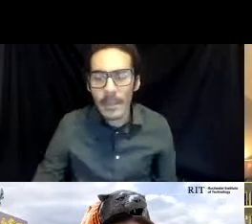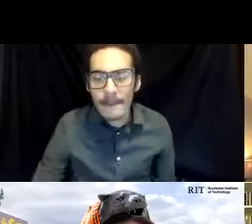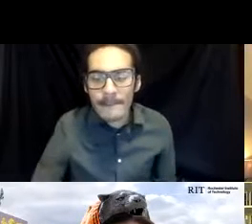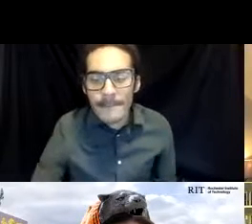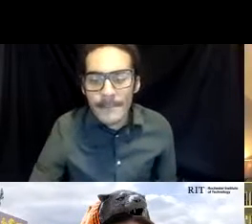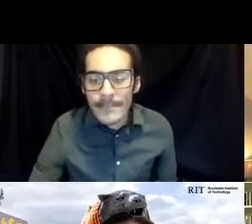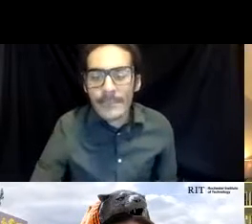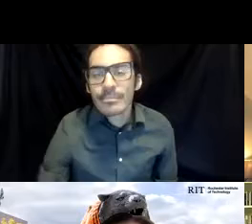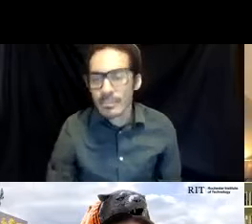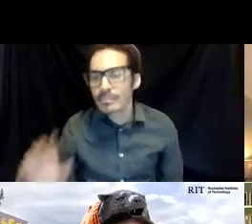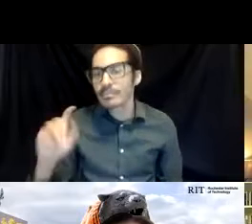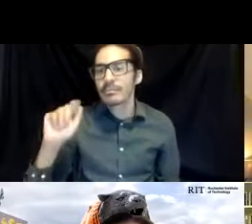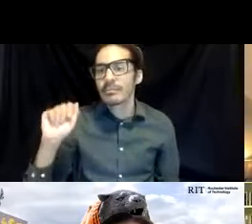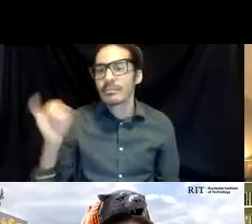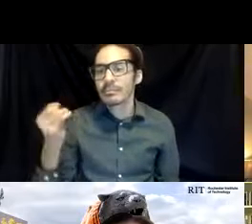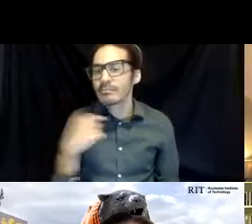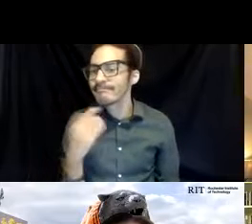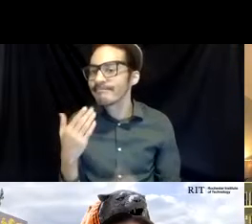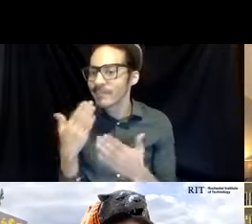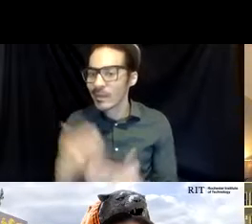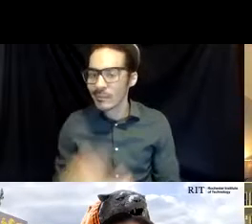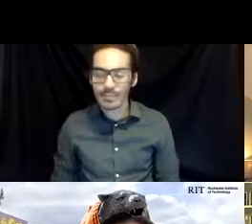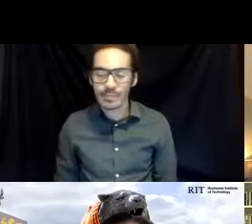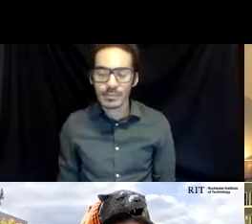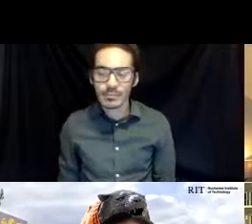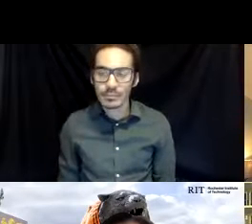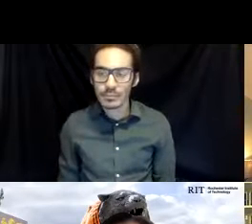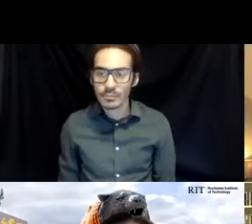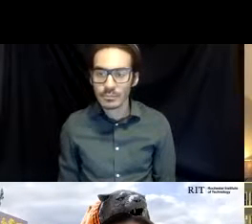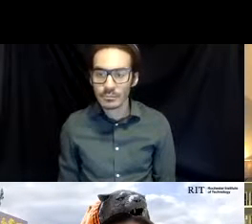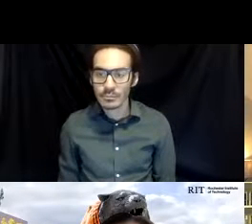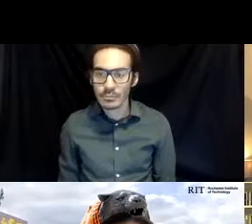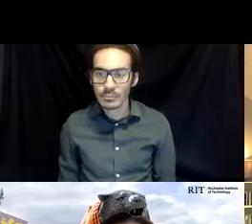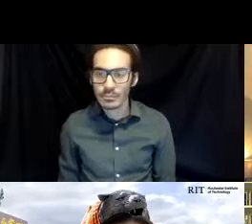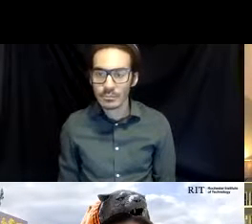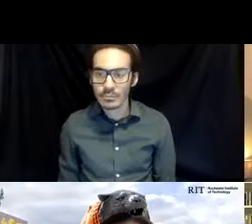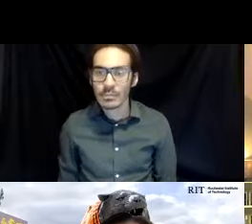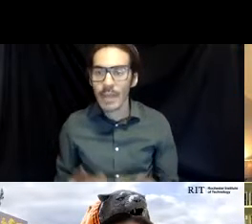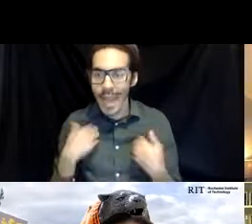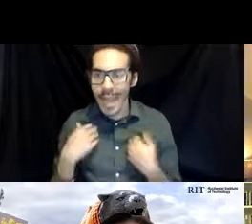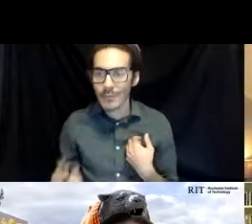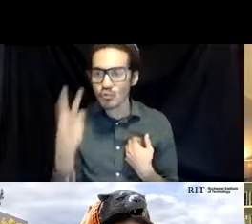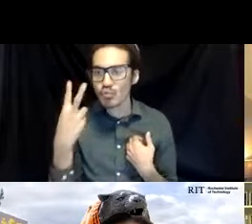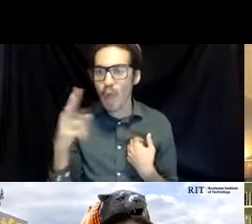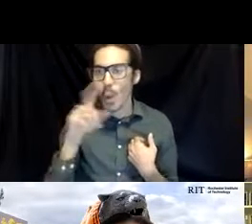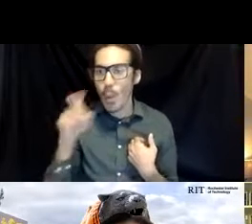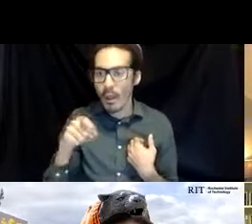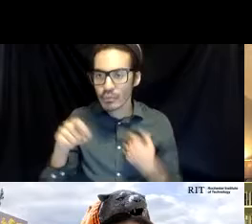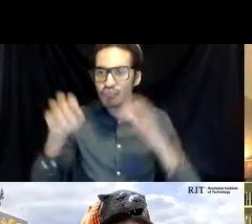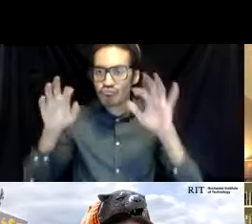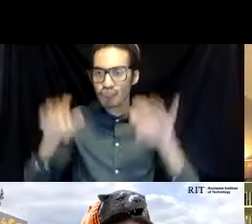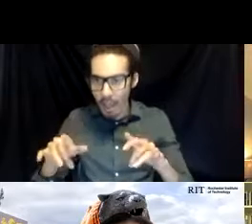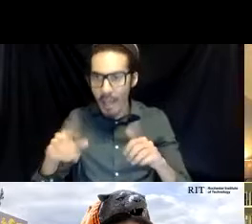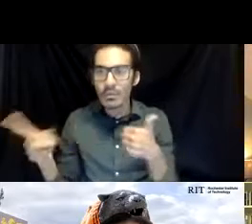Thank you. All right, so I have, I think 2 questions here in the chat. So the